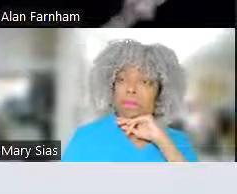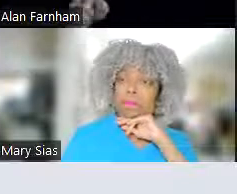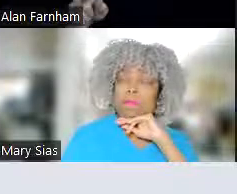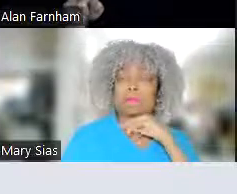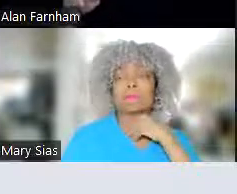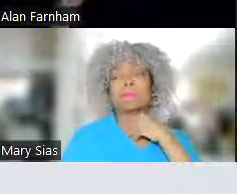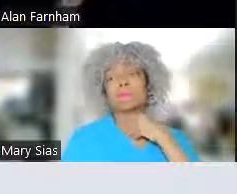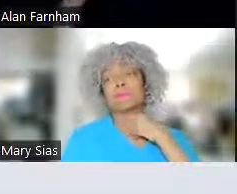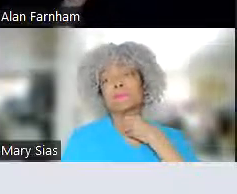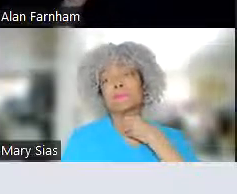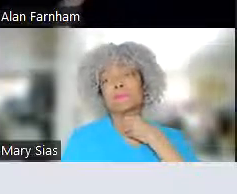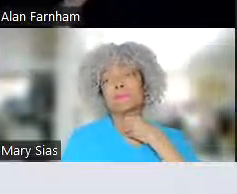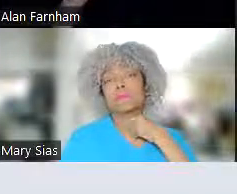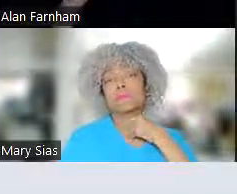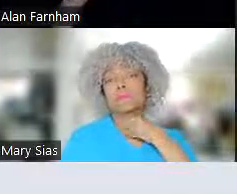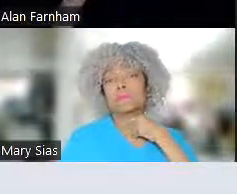Instagram, TikTok,